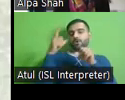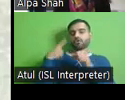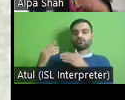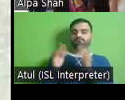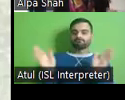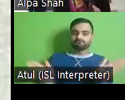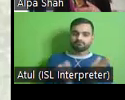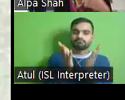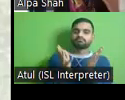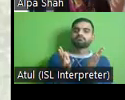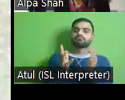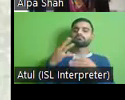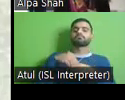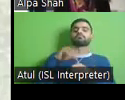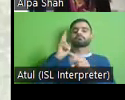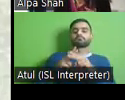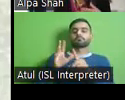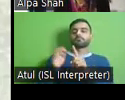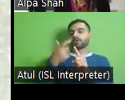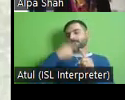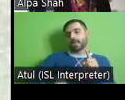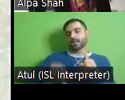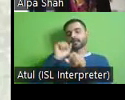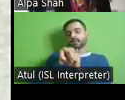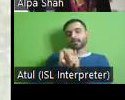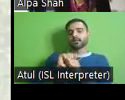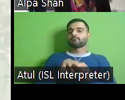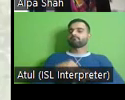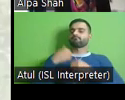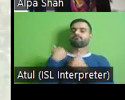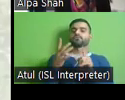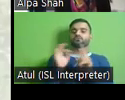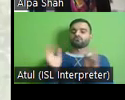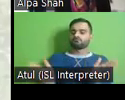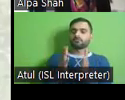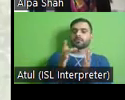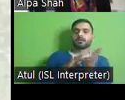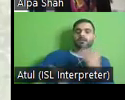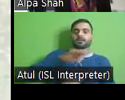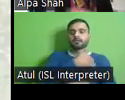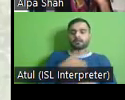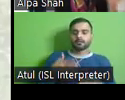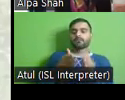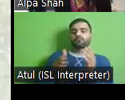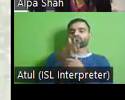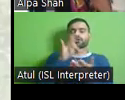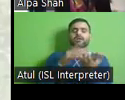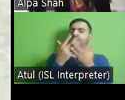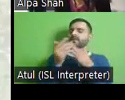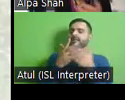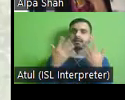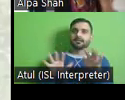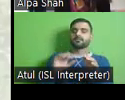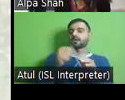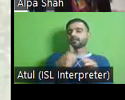encouraged through meritocracy, individualized and personal attributes of courage, vision, direction. It's, you know, you don't have to have any of